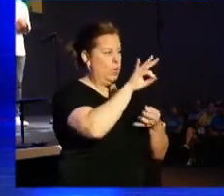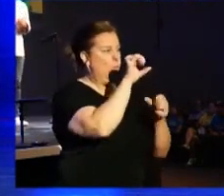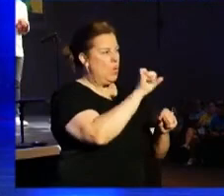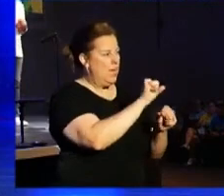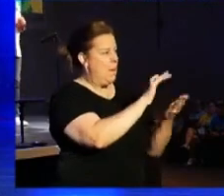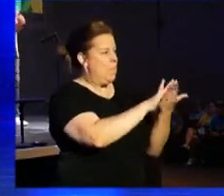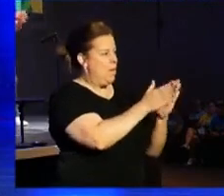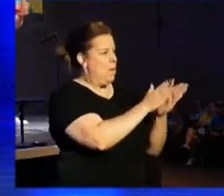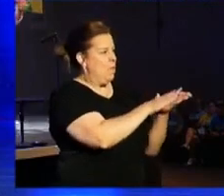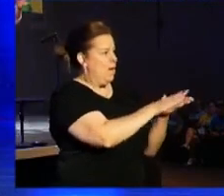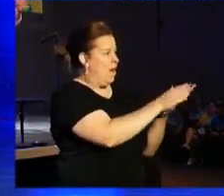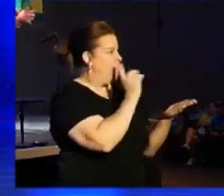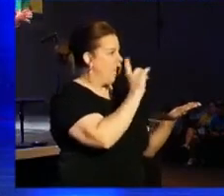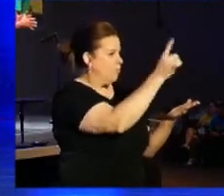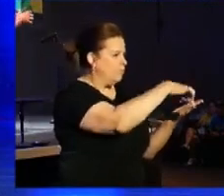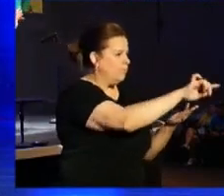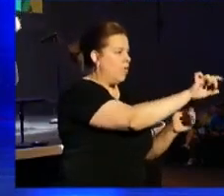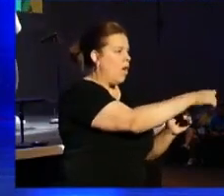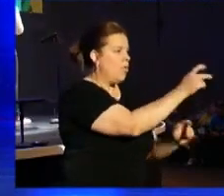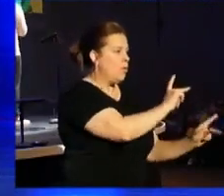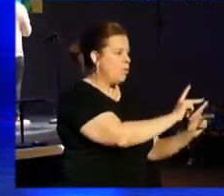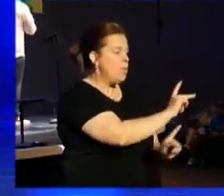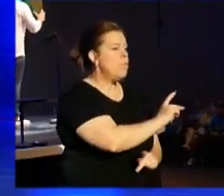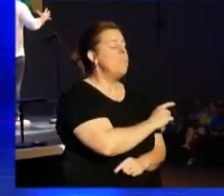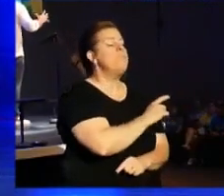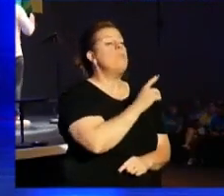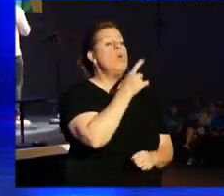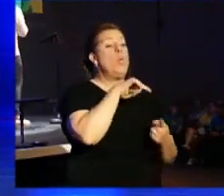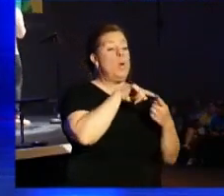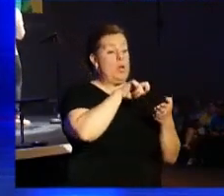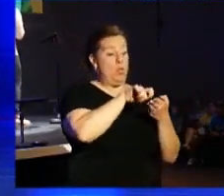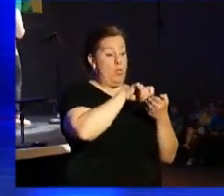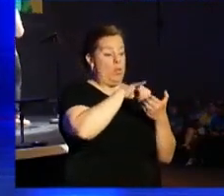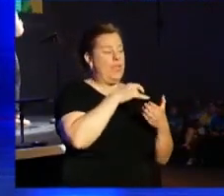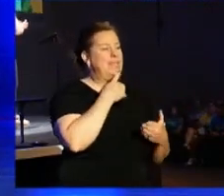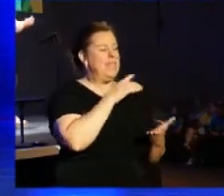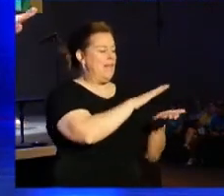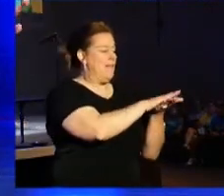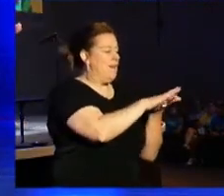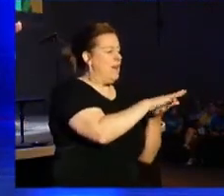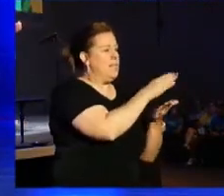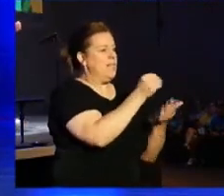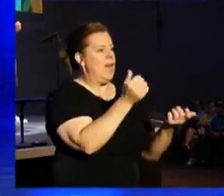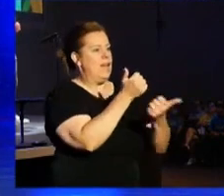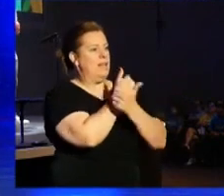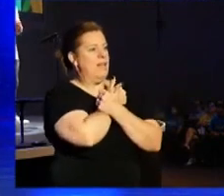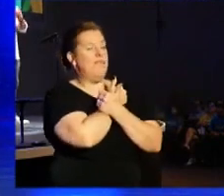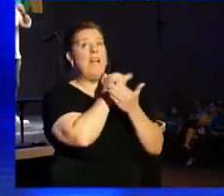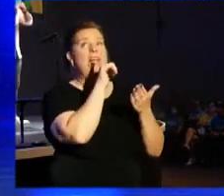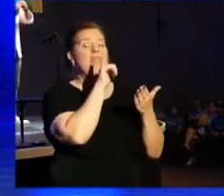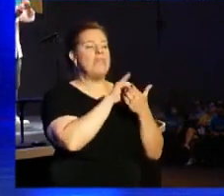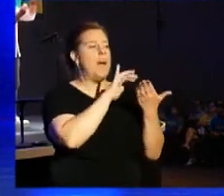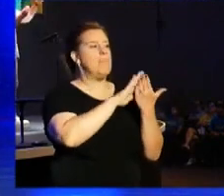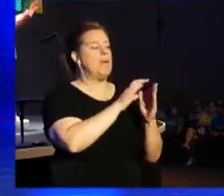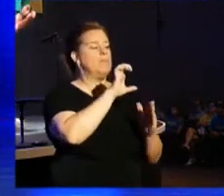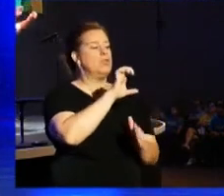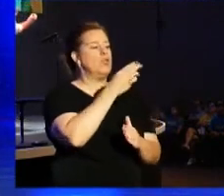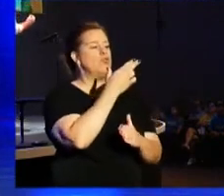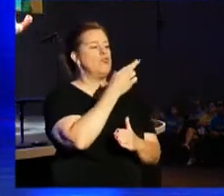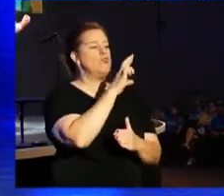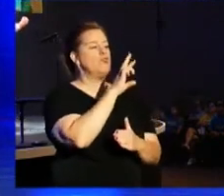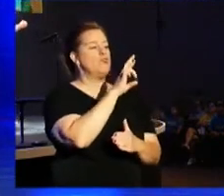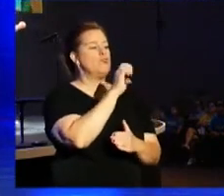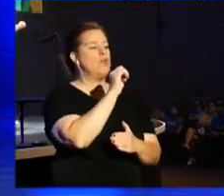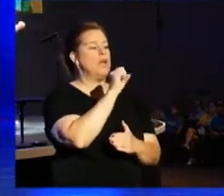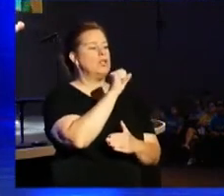to Titus, he said kindness and love. And when those two words are put together, it's Christotes, and the other Greek word